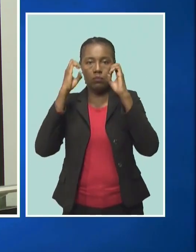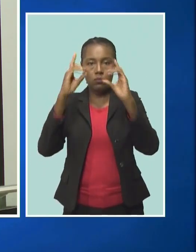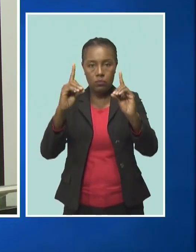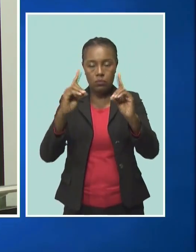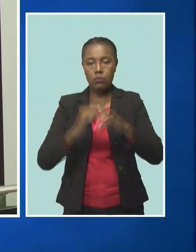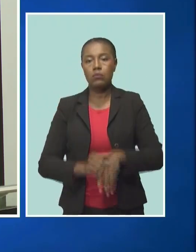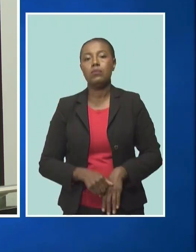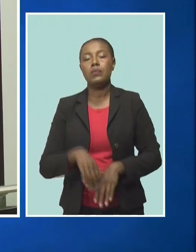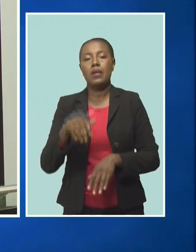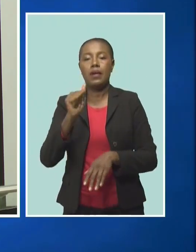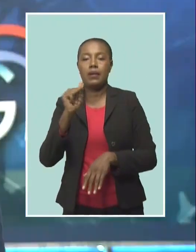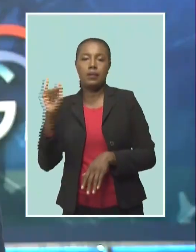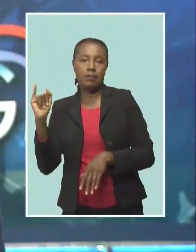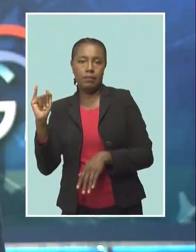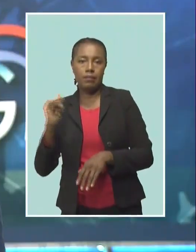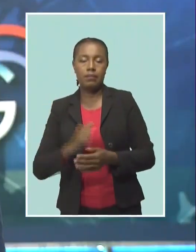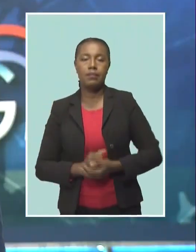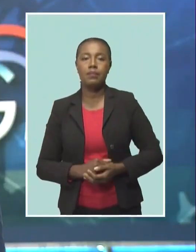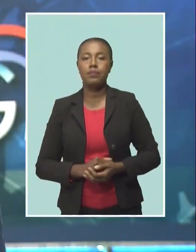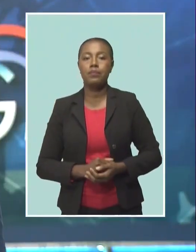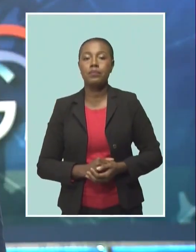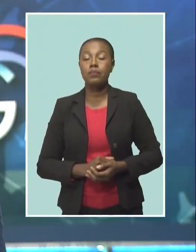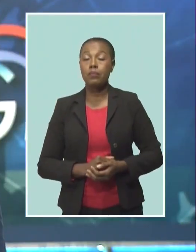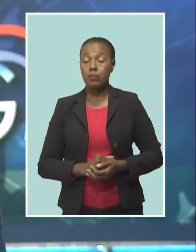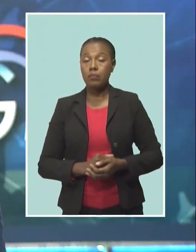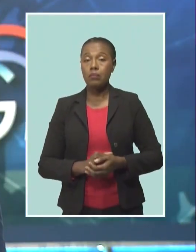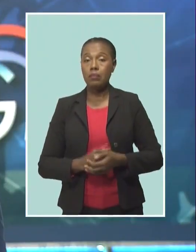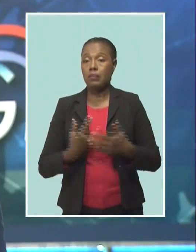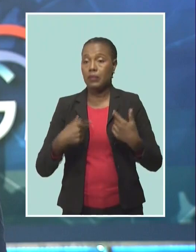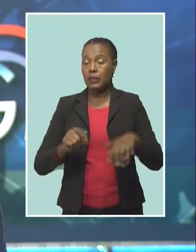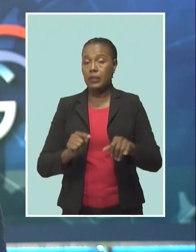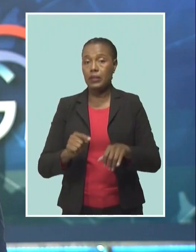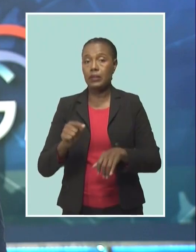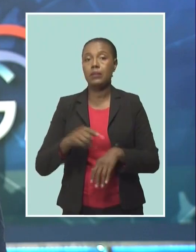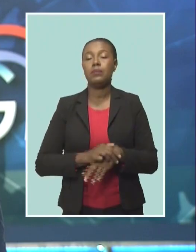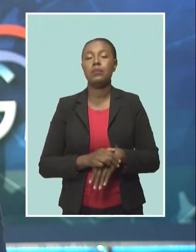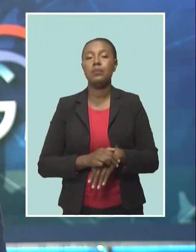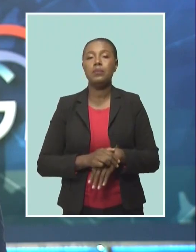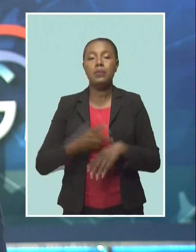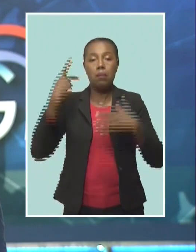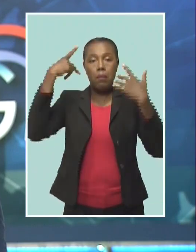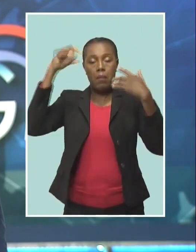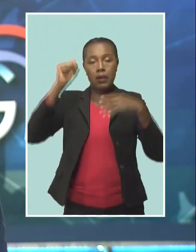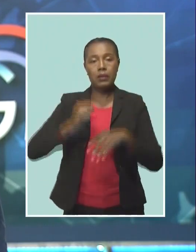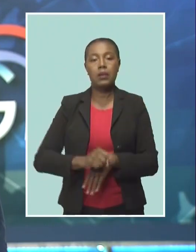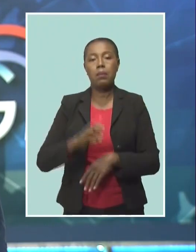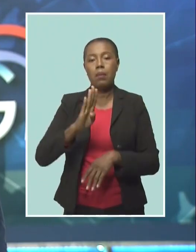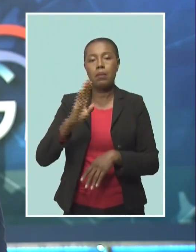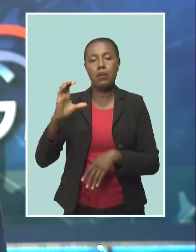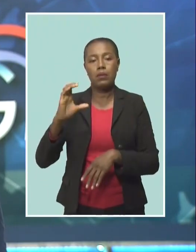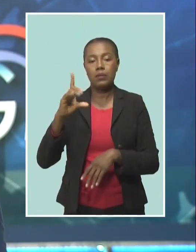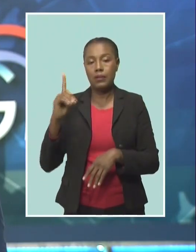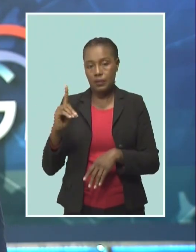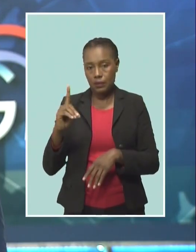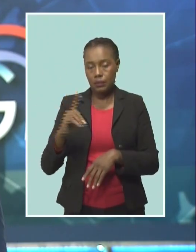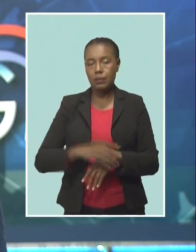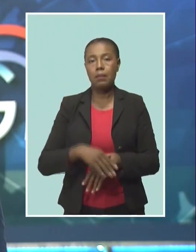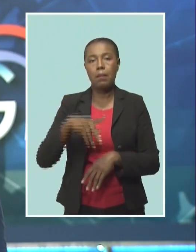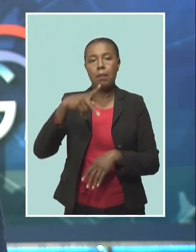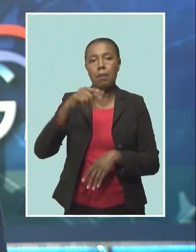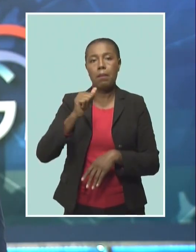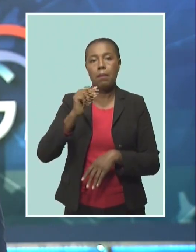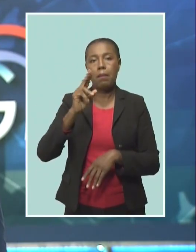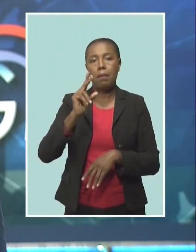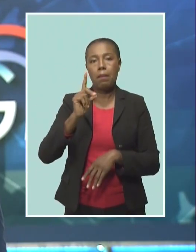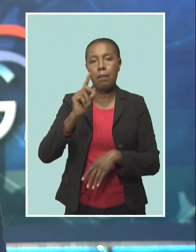in Artificial Intelligence. Meanwhile, President of the Barbados Council for the Disabled, Patricia Padmore Blackman, is calling